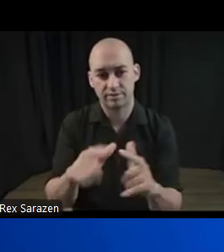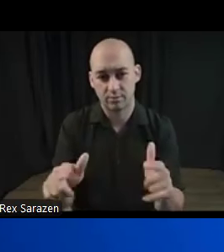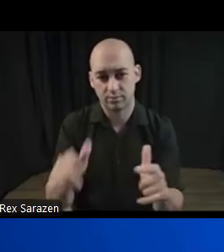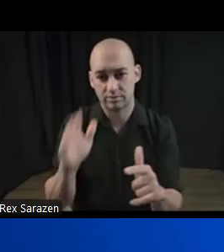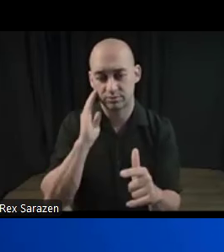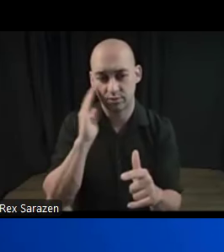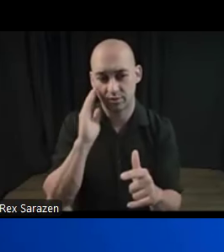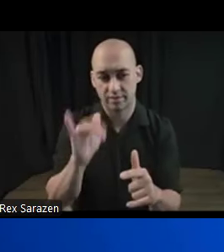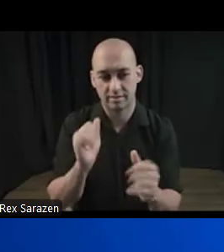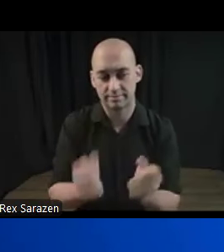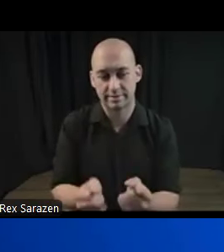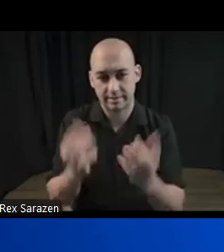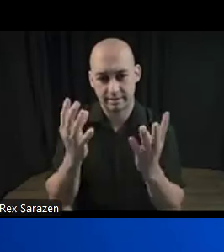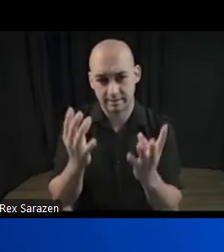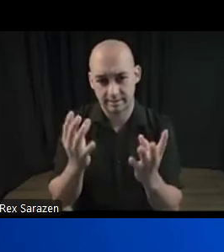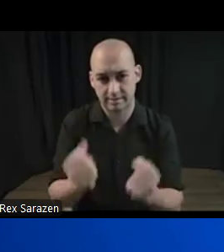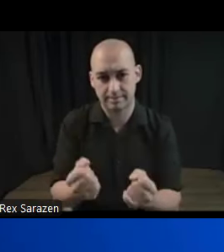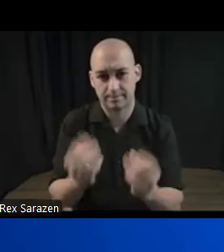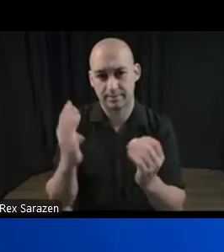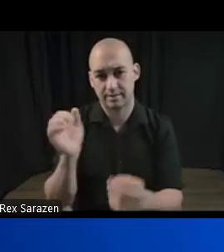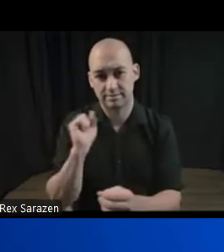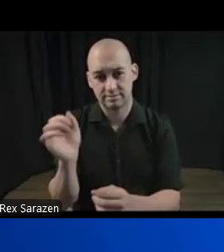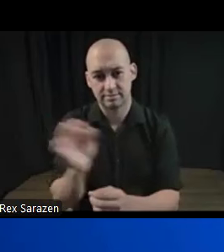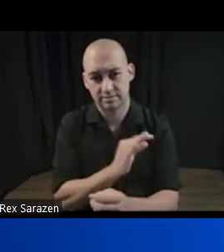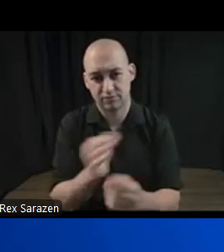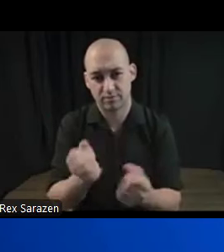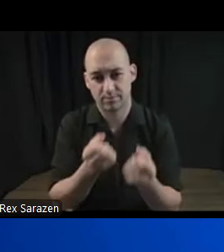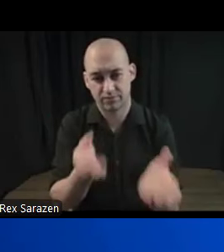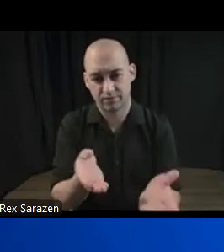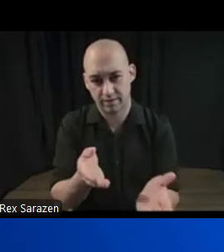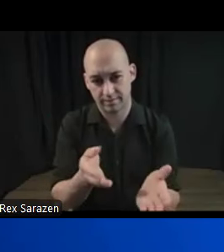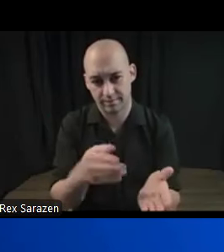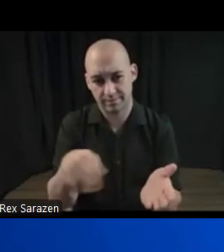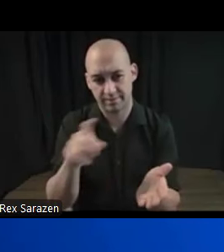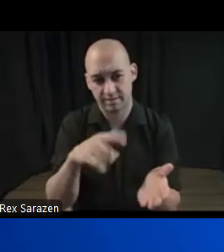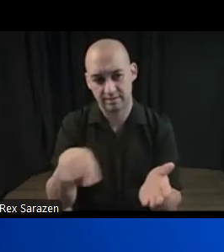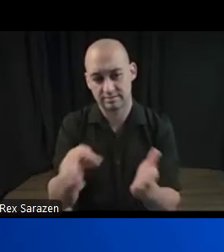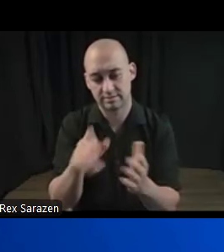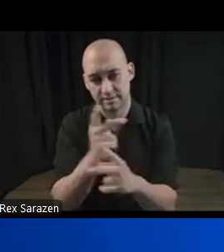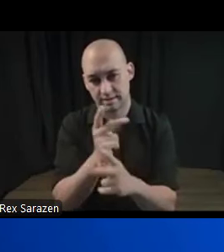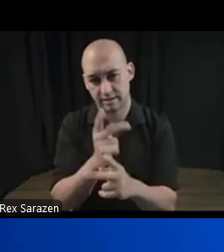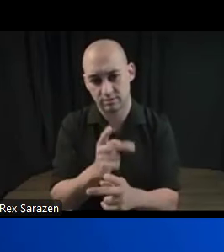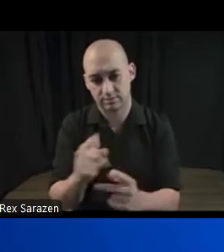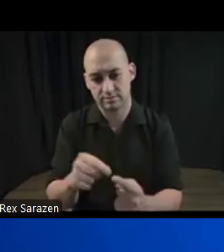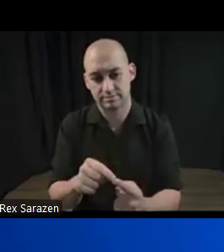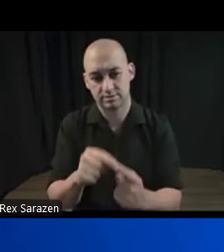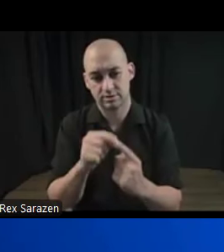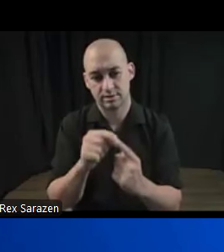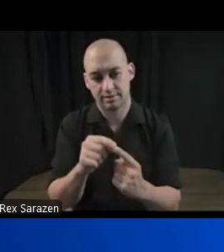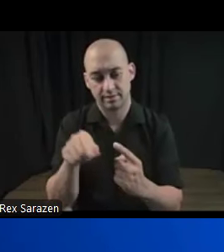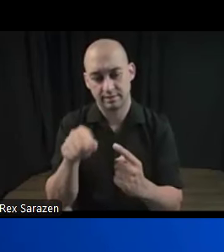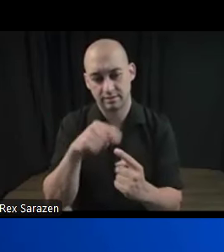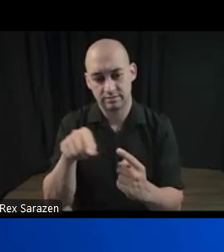that many of the staff that are providing this care, especially those around